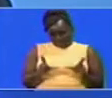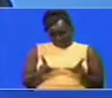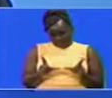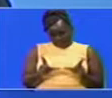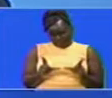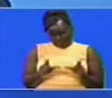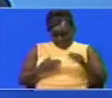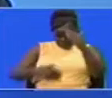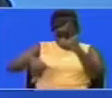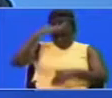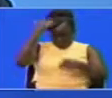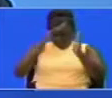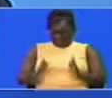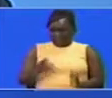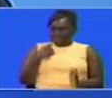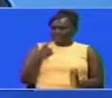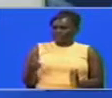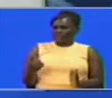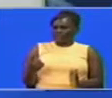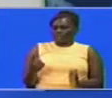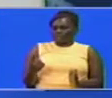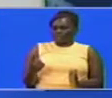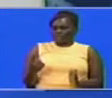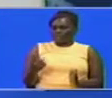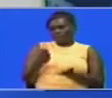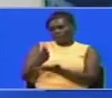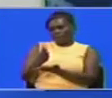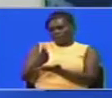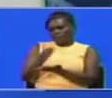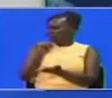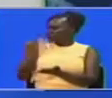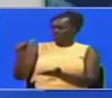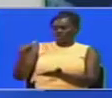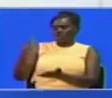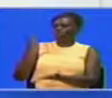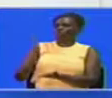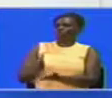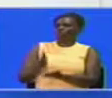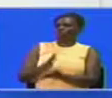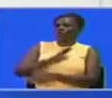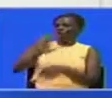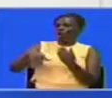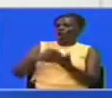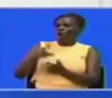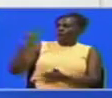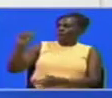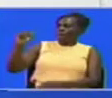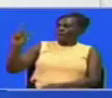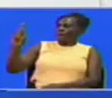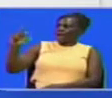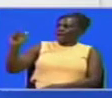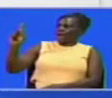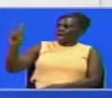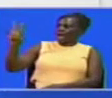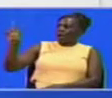what the professor is saying is actually, I can say it's far from the truth. All Marakwets, including is in your